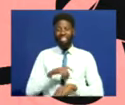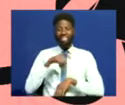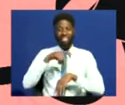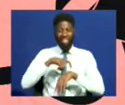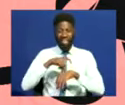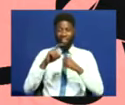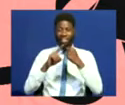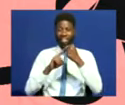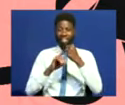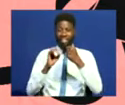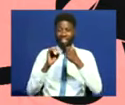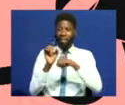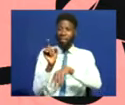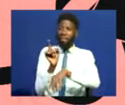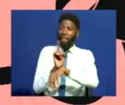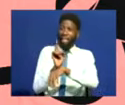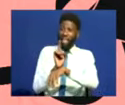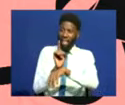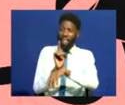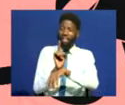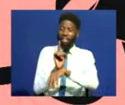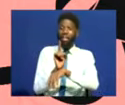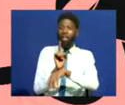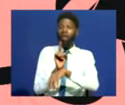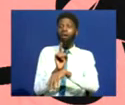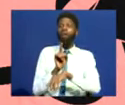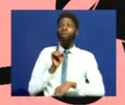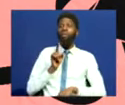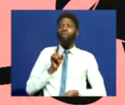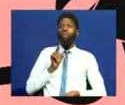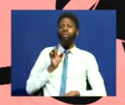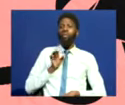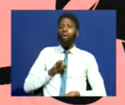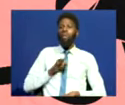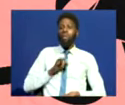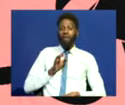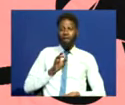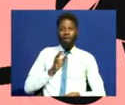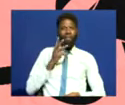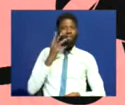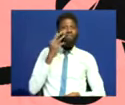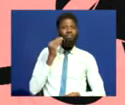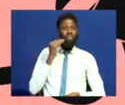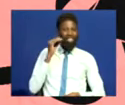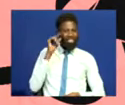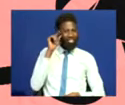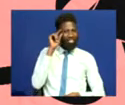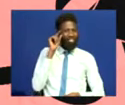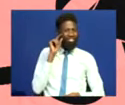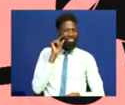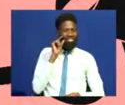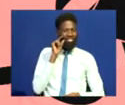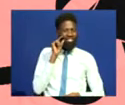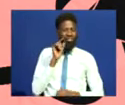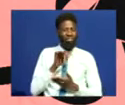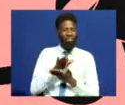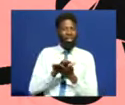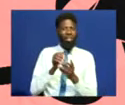course, exhibit a form or they experience any forms of sexual gender-based violence. Now, the report also showed